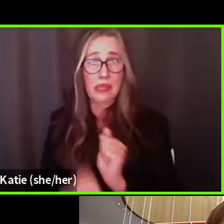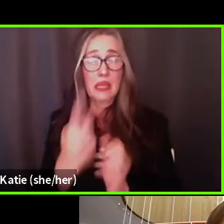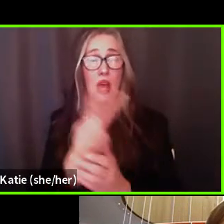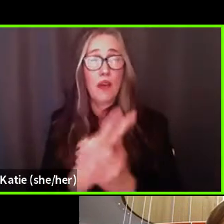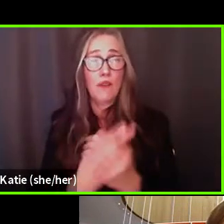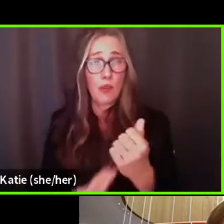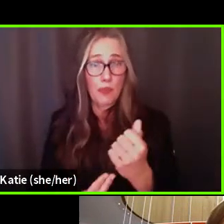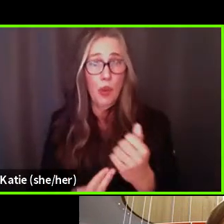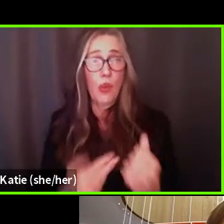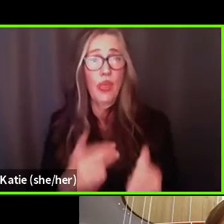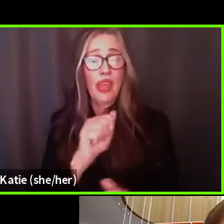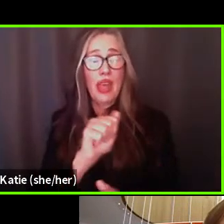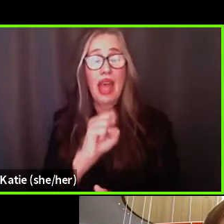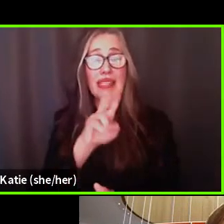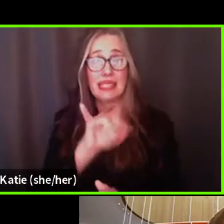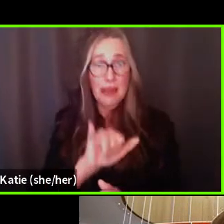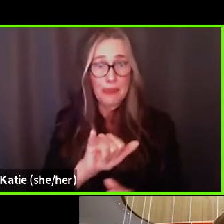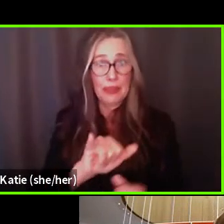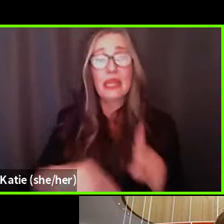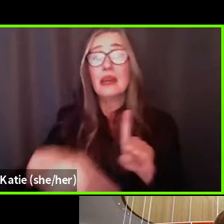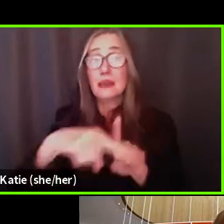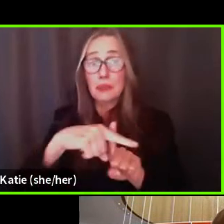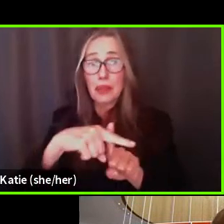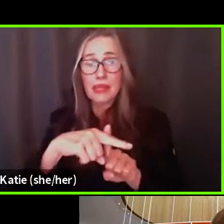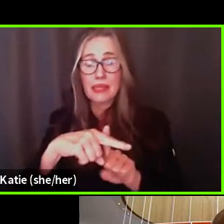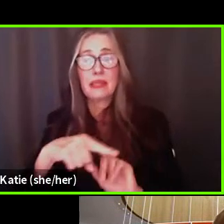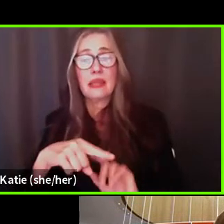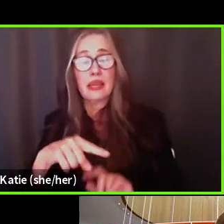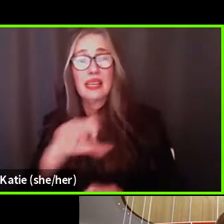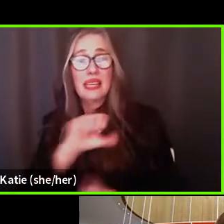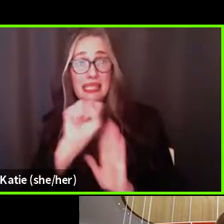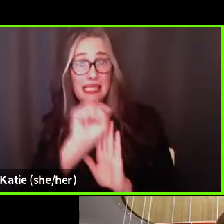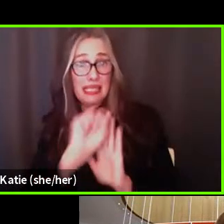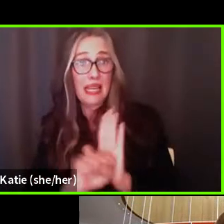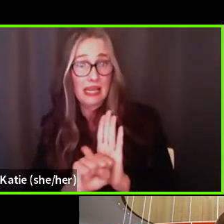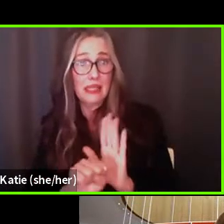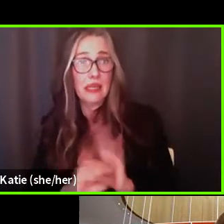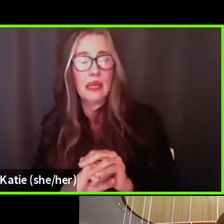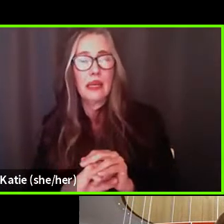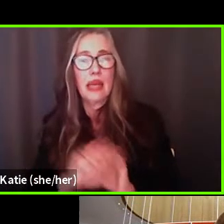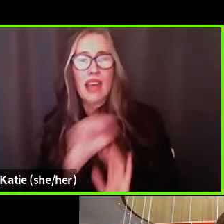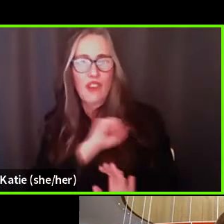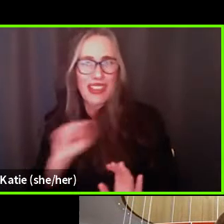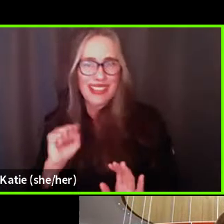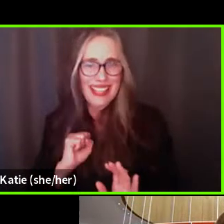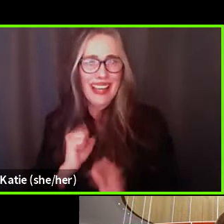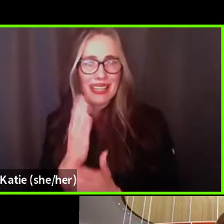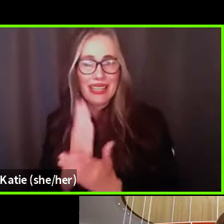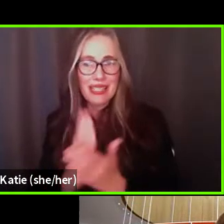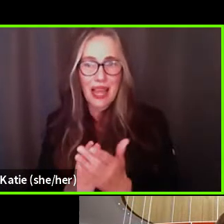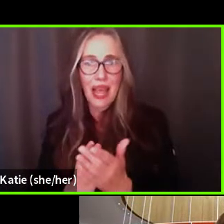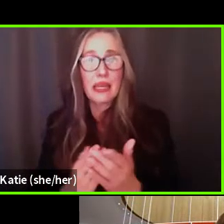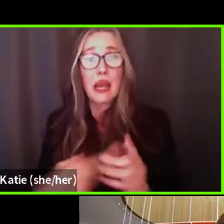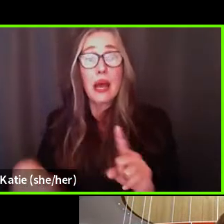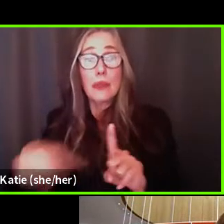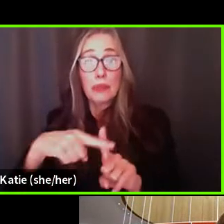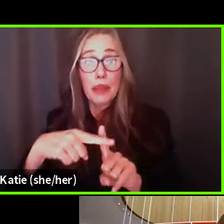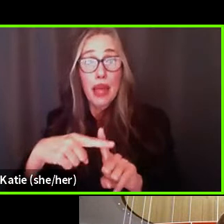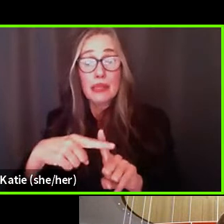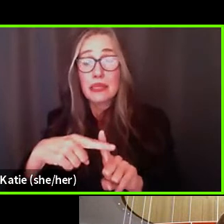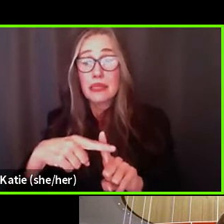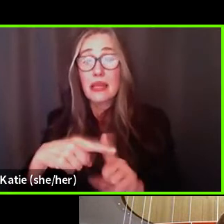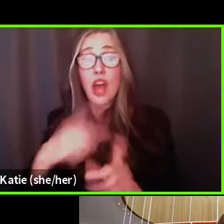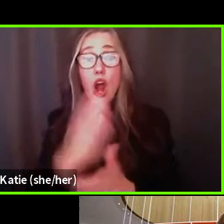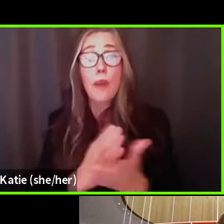excited to be able to share that as of this past week our budget request is included in the legislative the